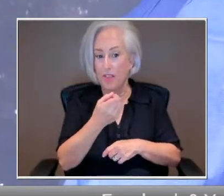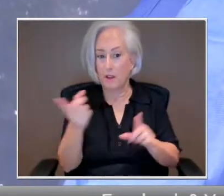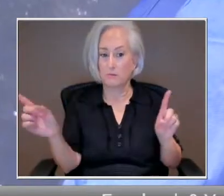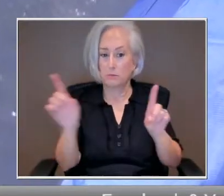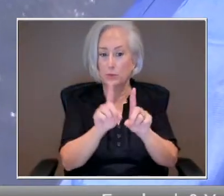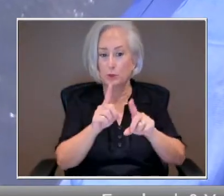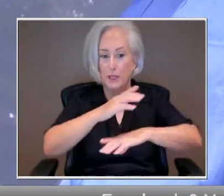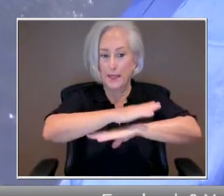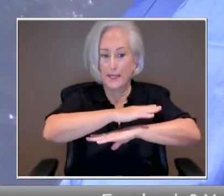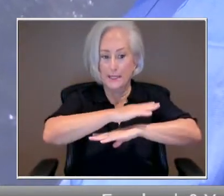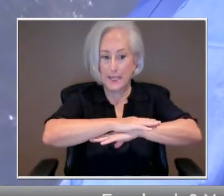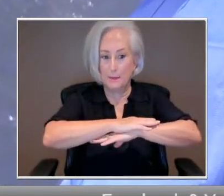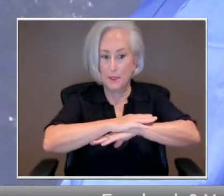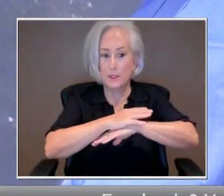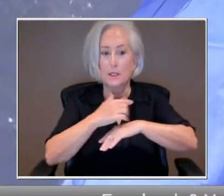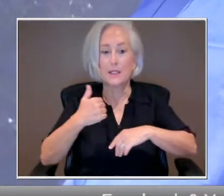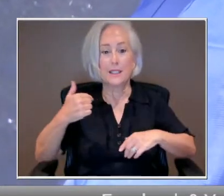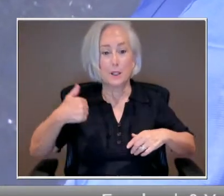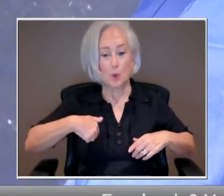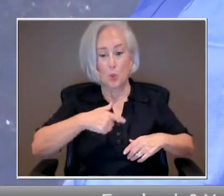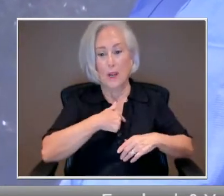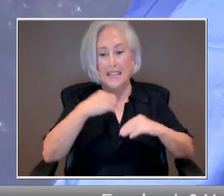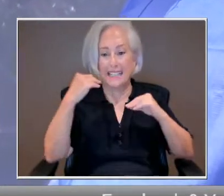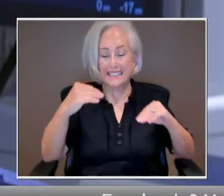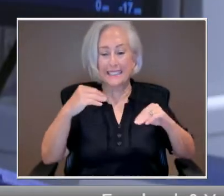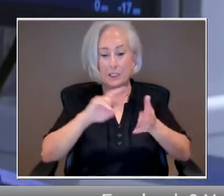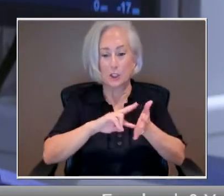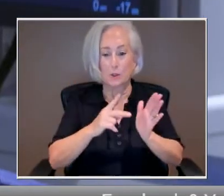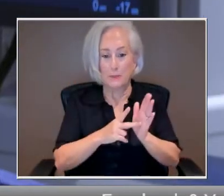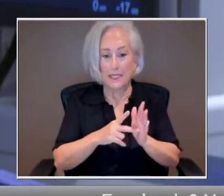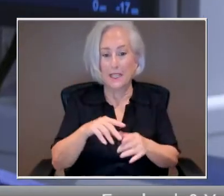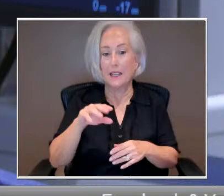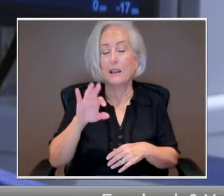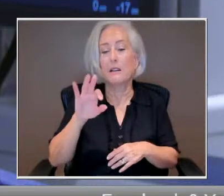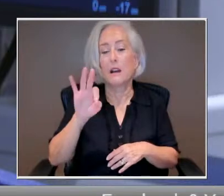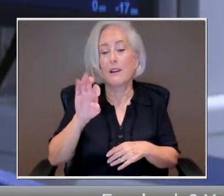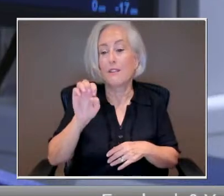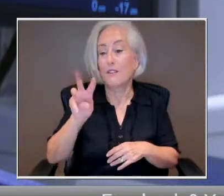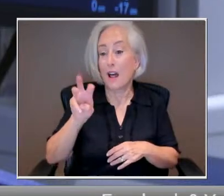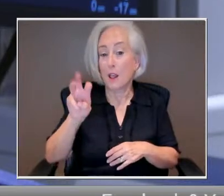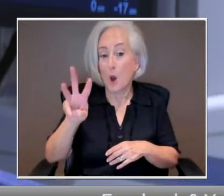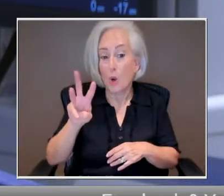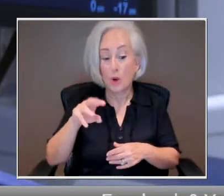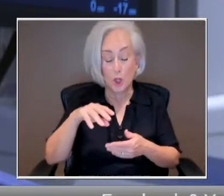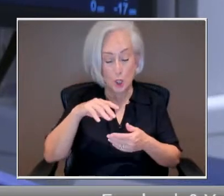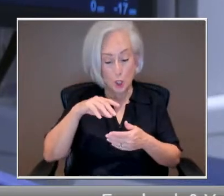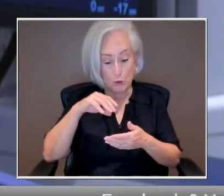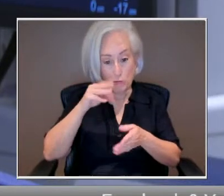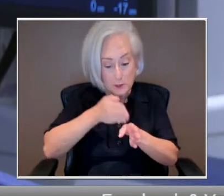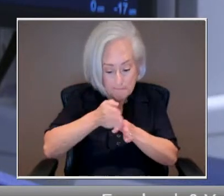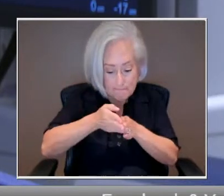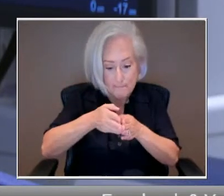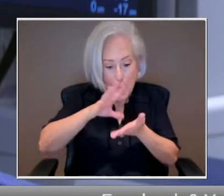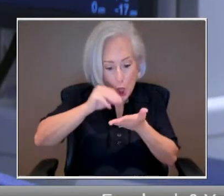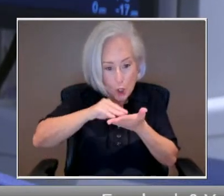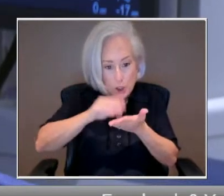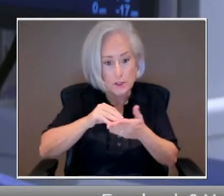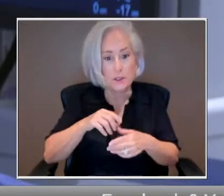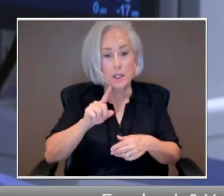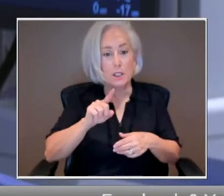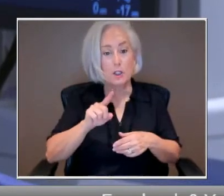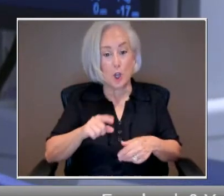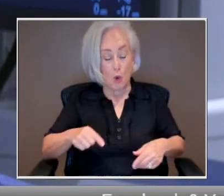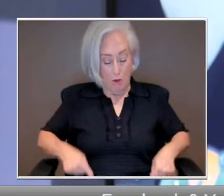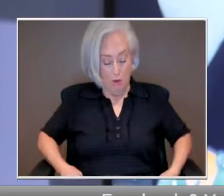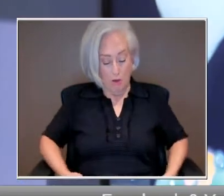we're a teaching institution, so we have fellows and residents who are there. What we do is we put catheters through the groin, through the femoral